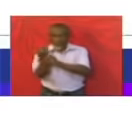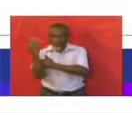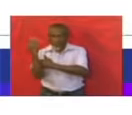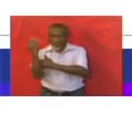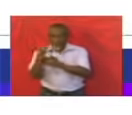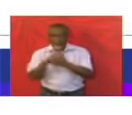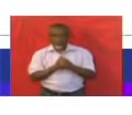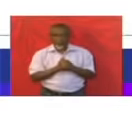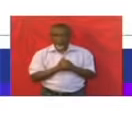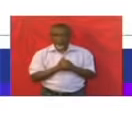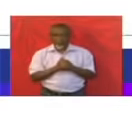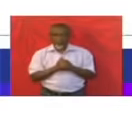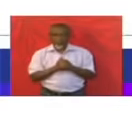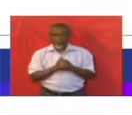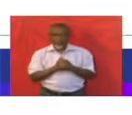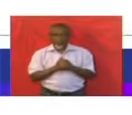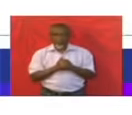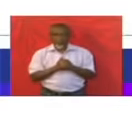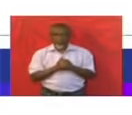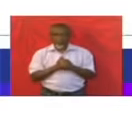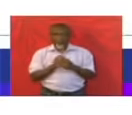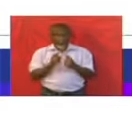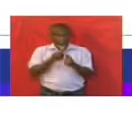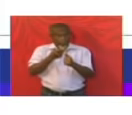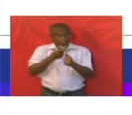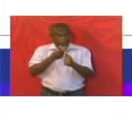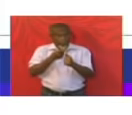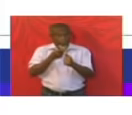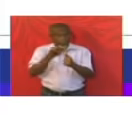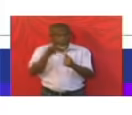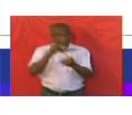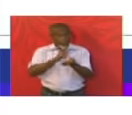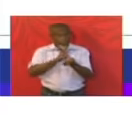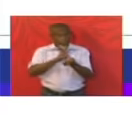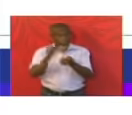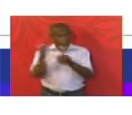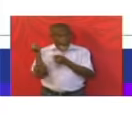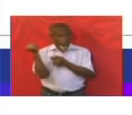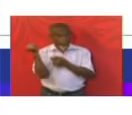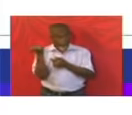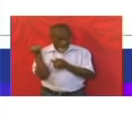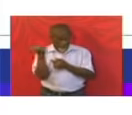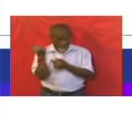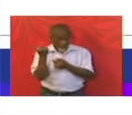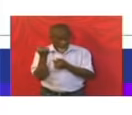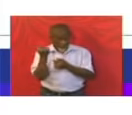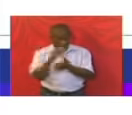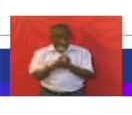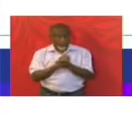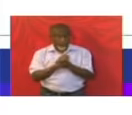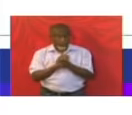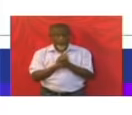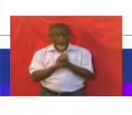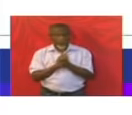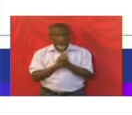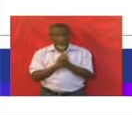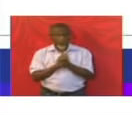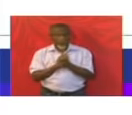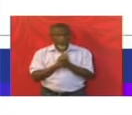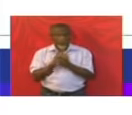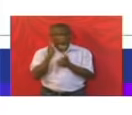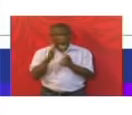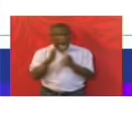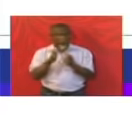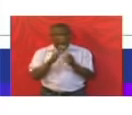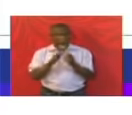Tobago Channel 5. My first question is for Dr. Surju Singh. Would immunity be passed on from mother